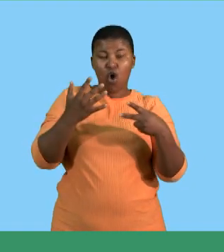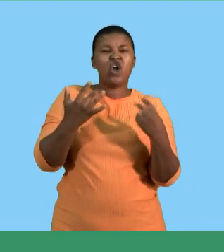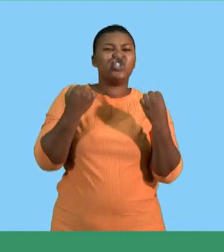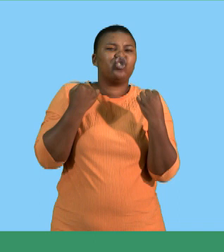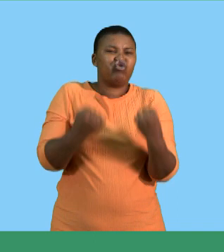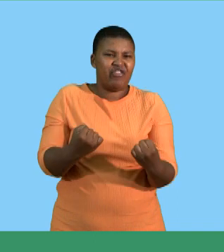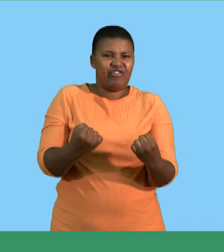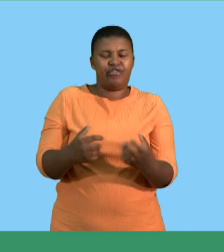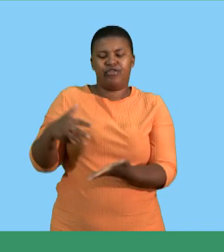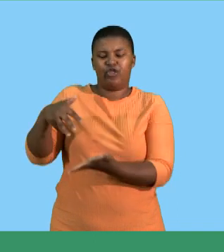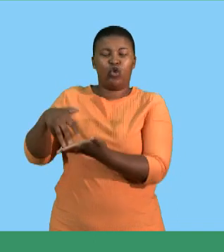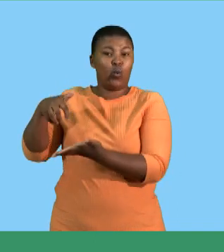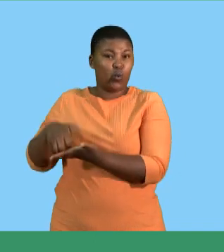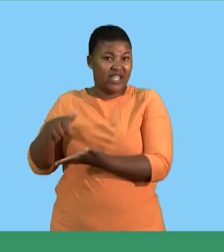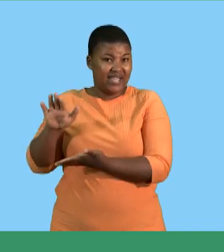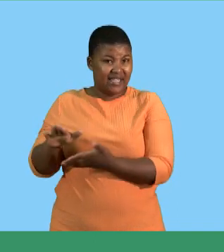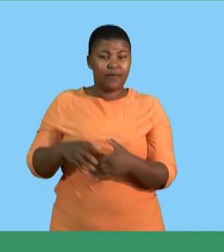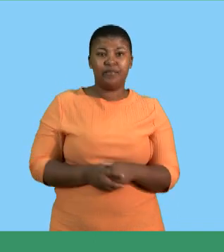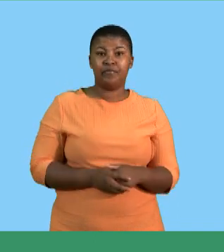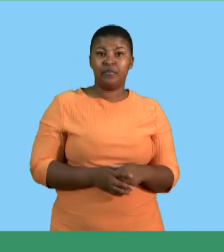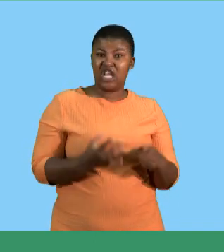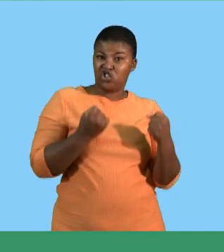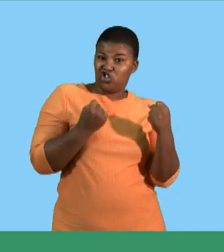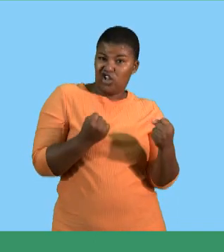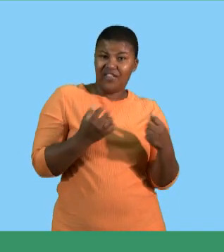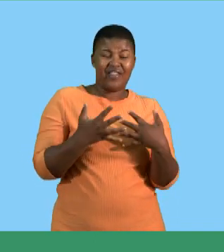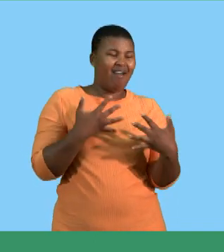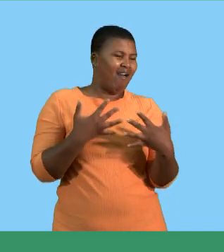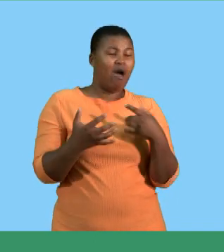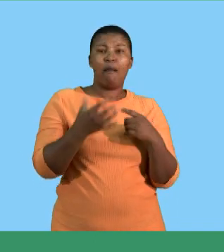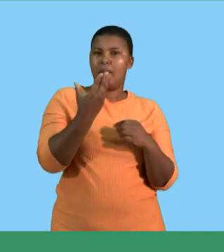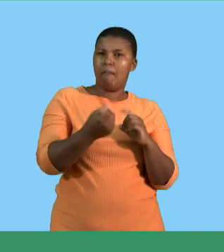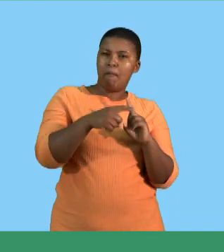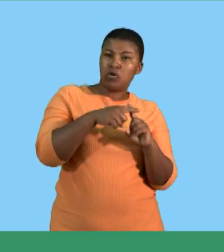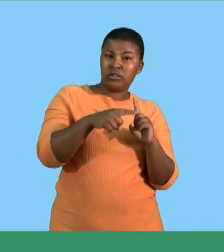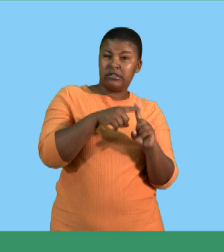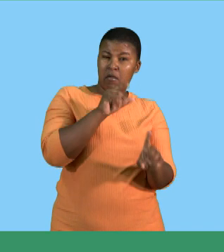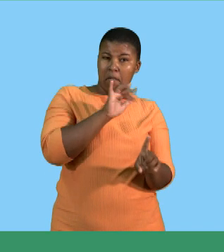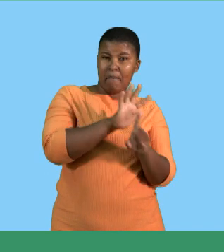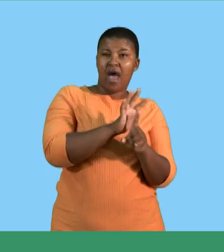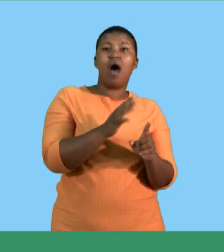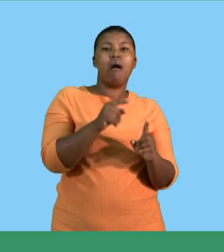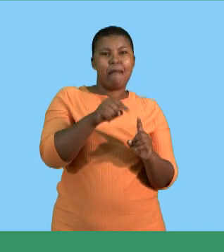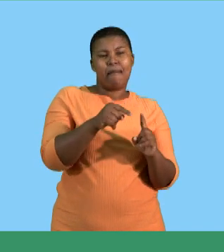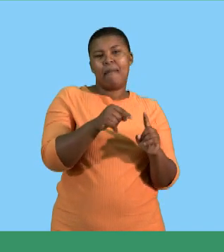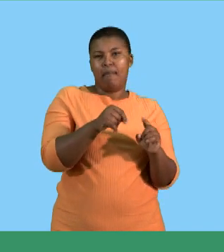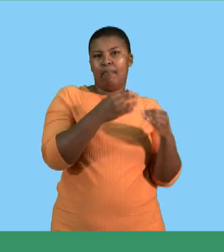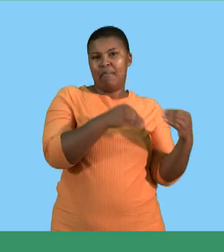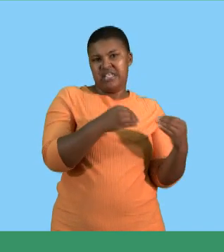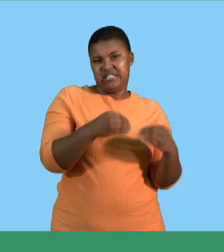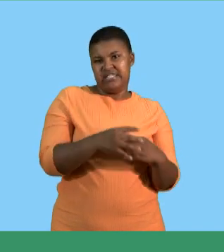they are strengths and weaknesses. Now, strengths is anything that has a positive impact in our